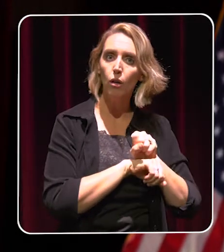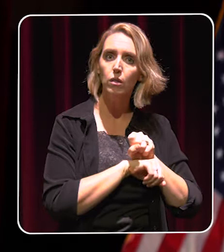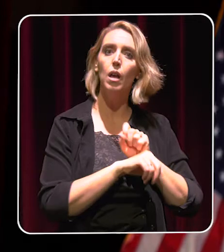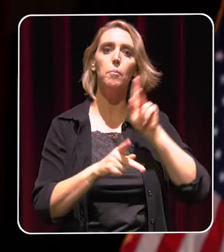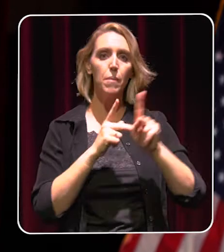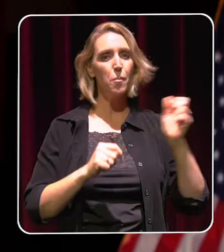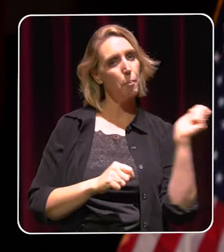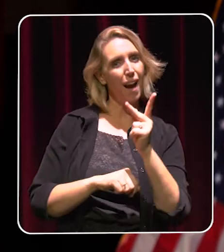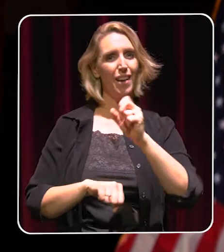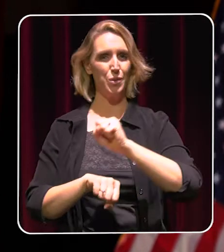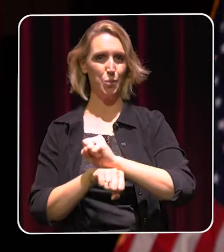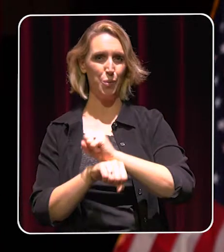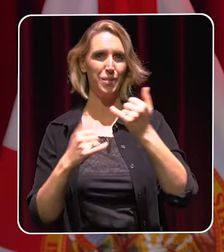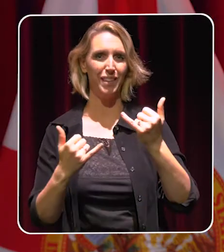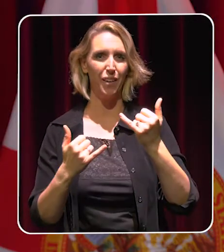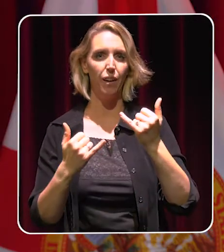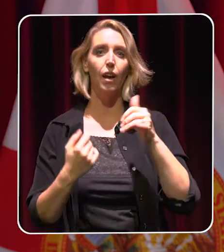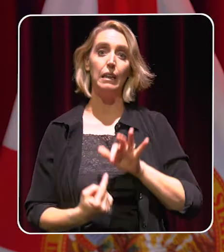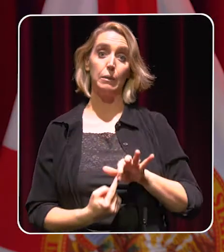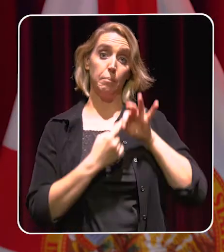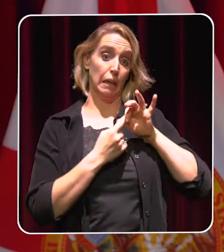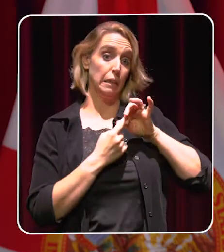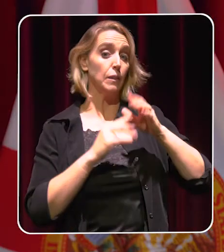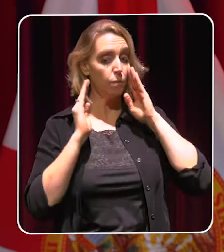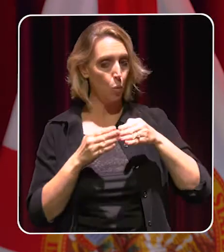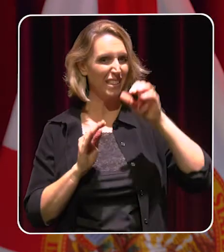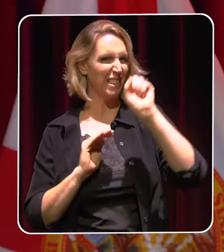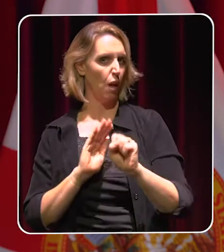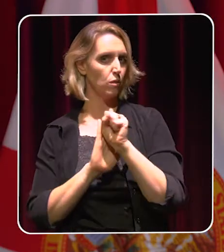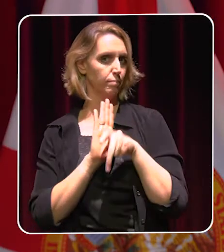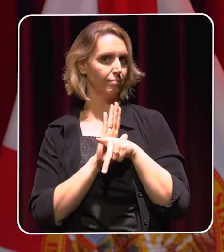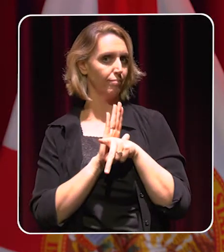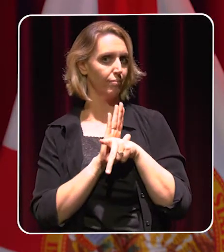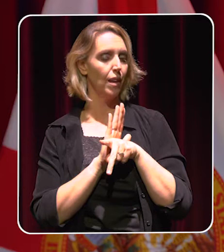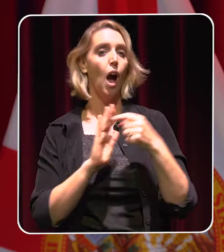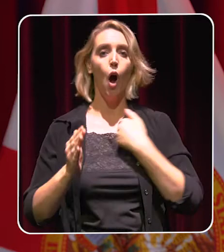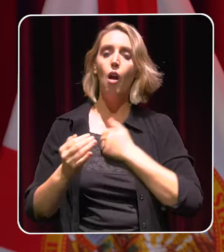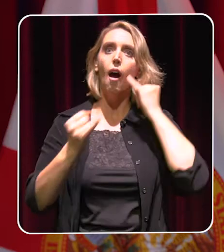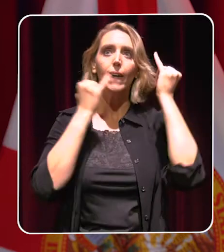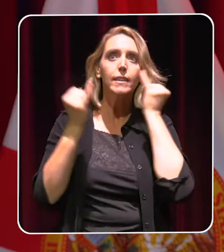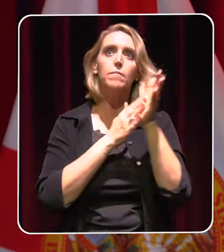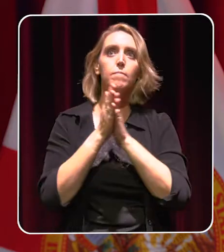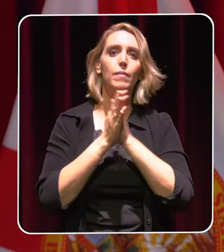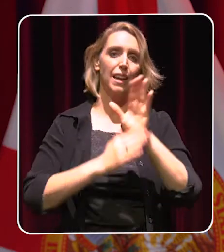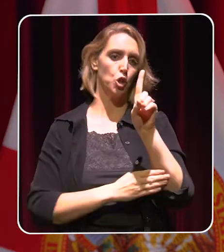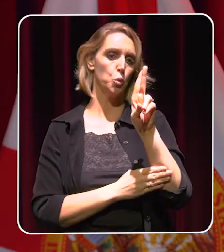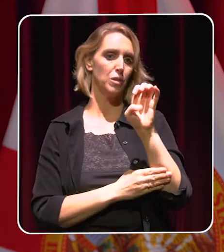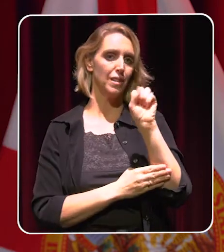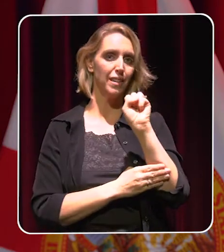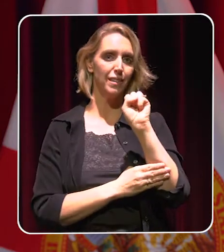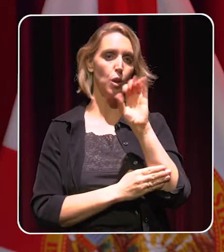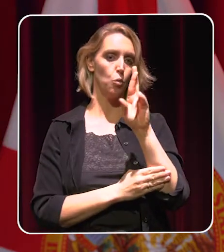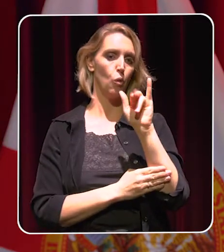we are getting people back to work, especially in South St. Pete. Through exciting, ambitious ideas like our Deuces